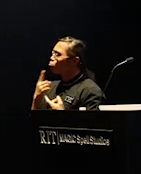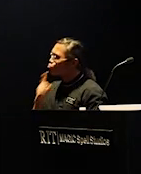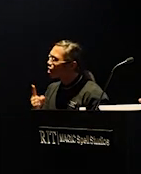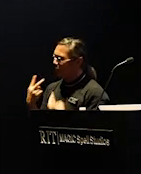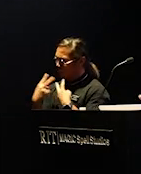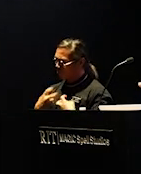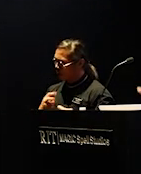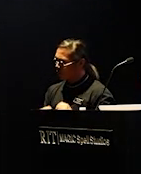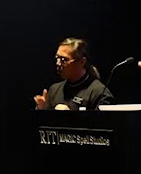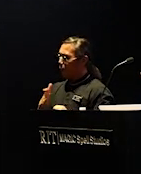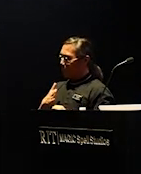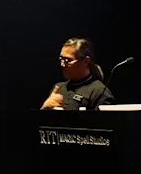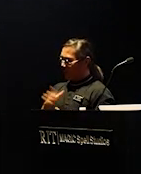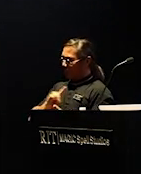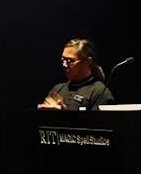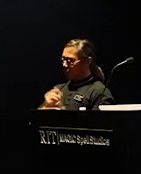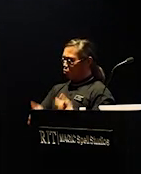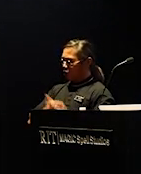about, I was already thinking